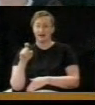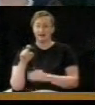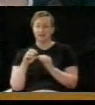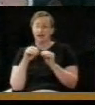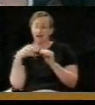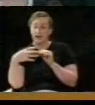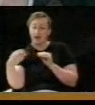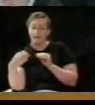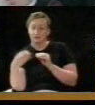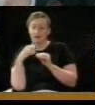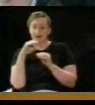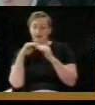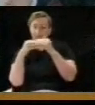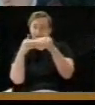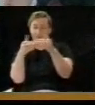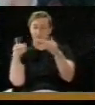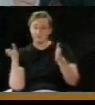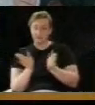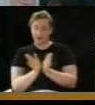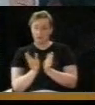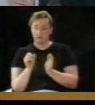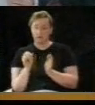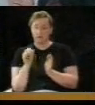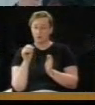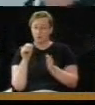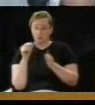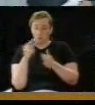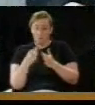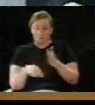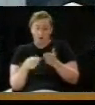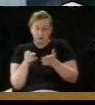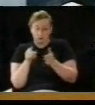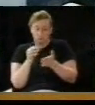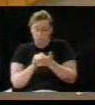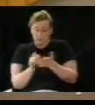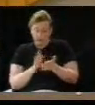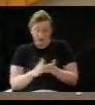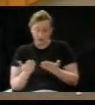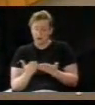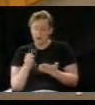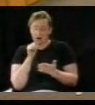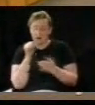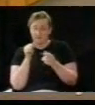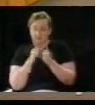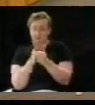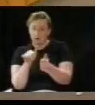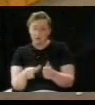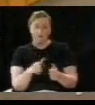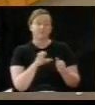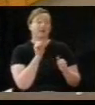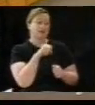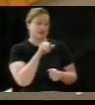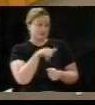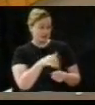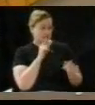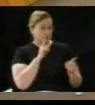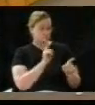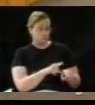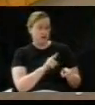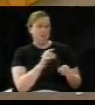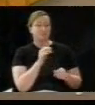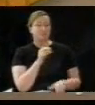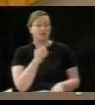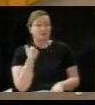yet, what has happened here does not follow that written agreement. That's right. There is a provision within the agreement that we have with the city